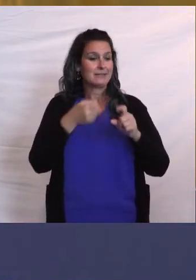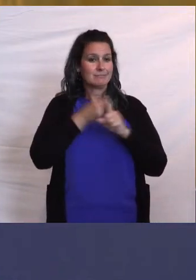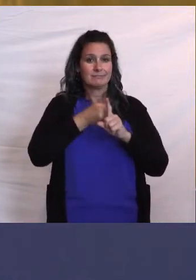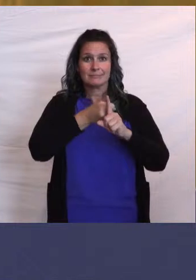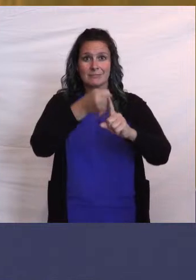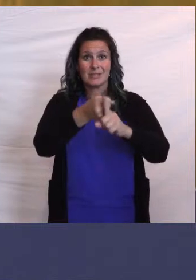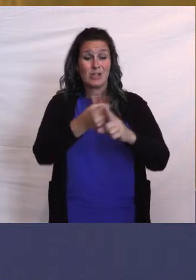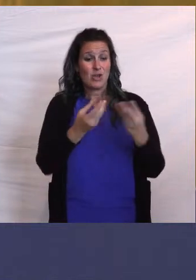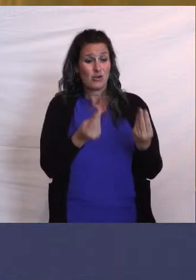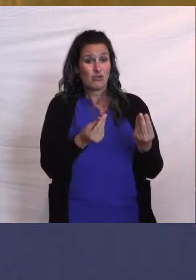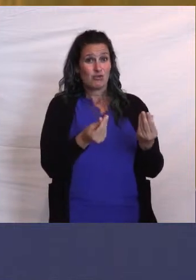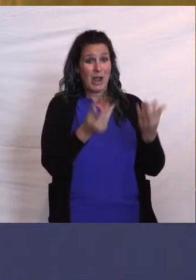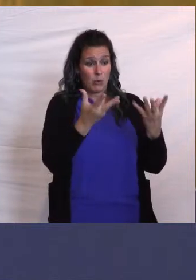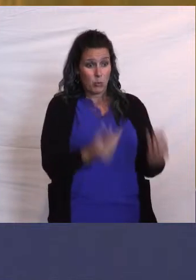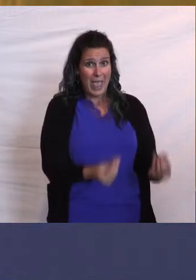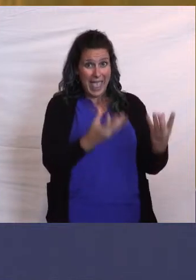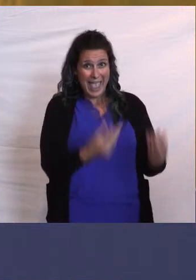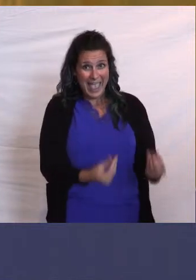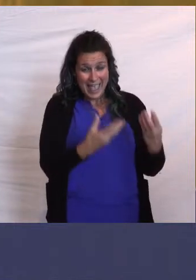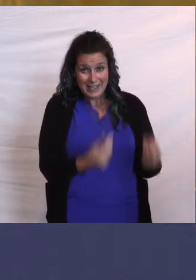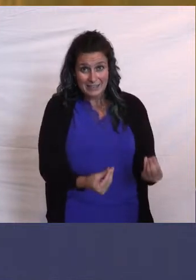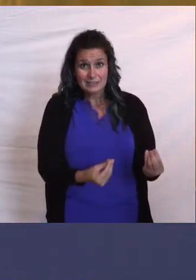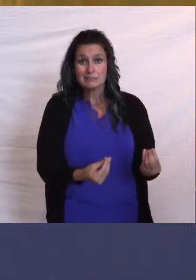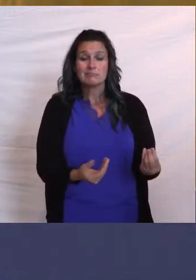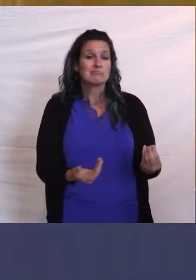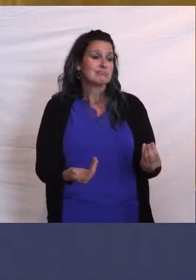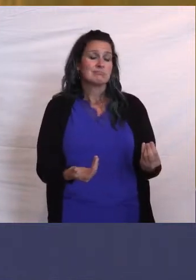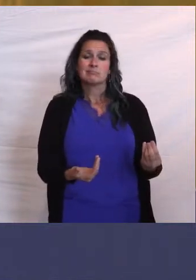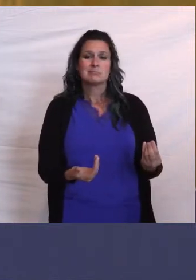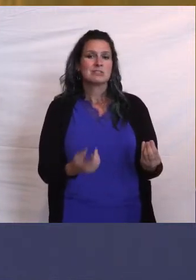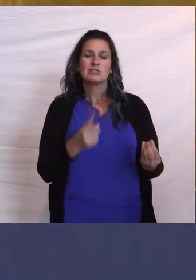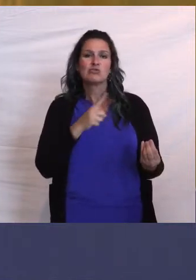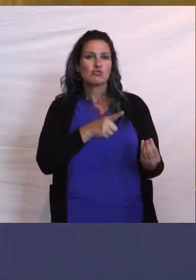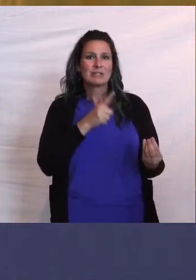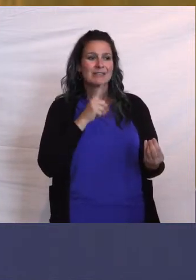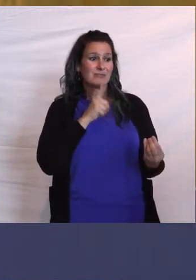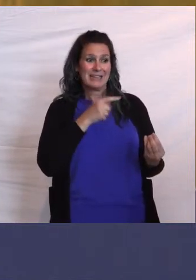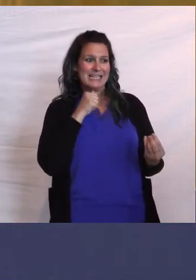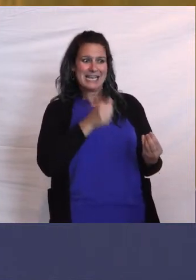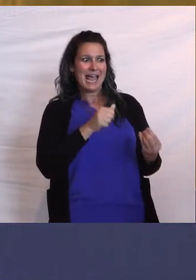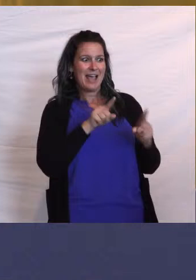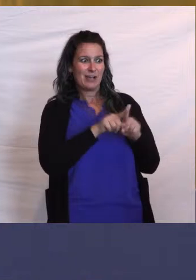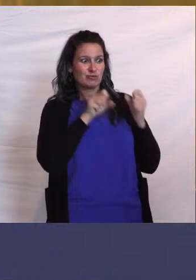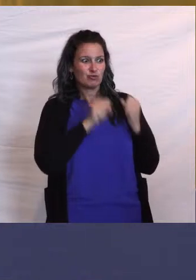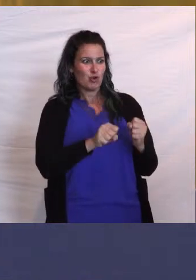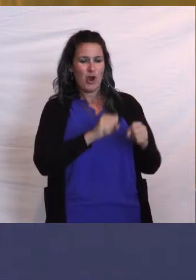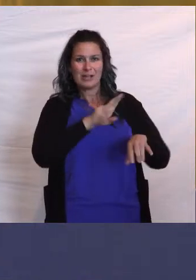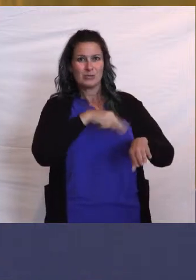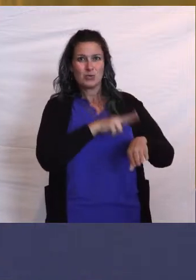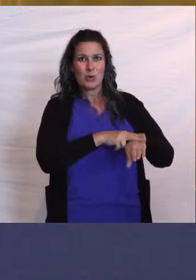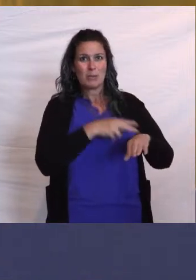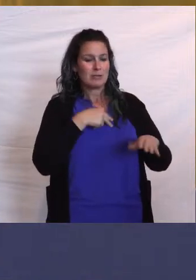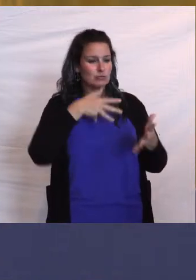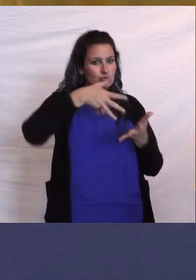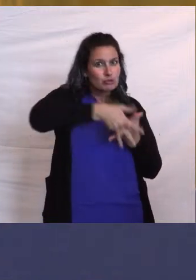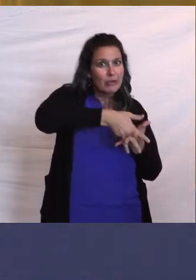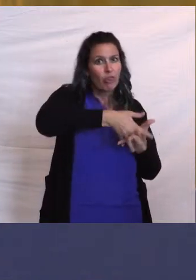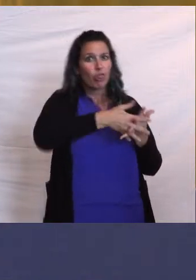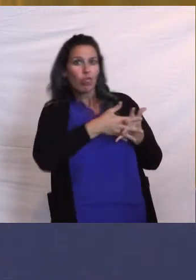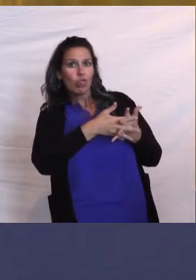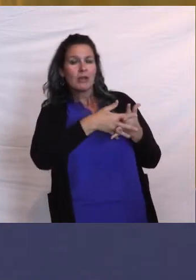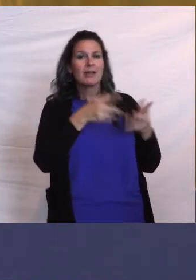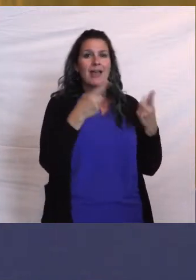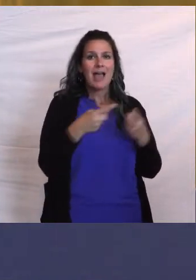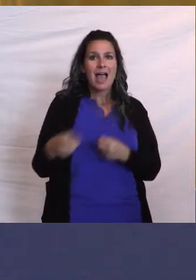been moistened. There's probably more instability than normal. These things are coming more frequently with